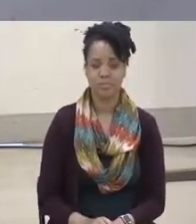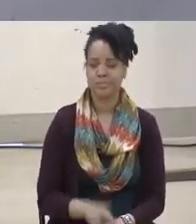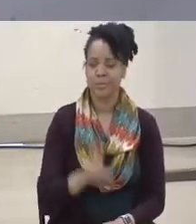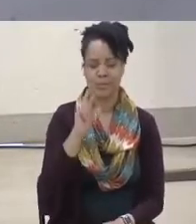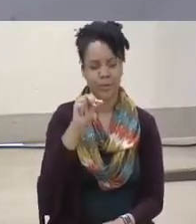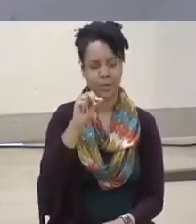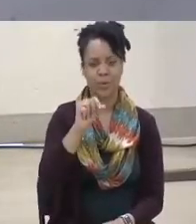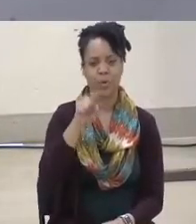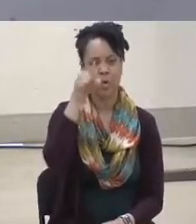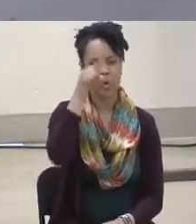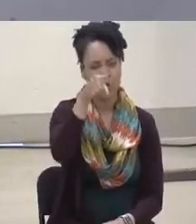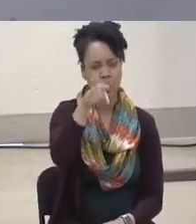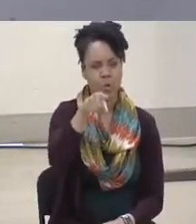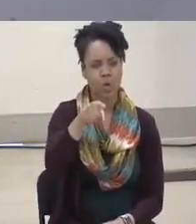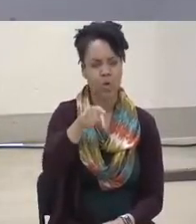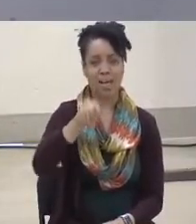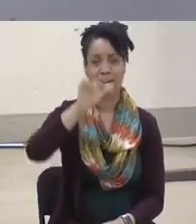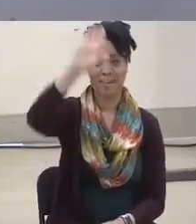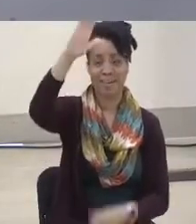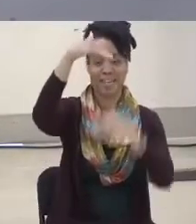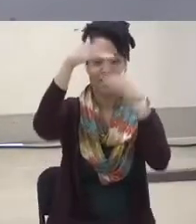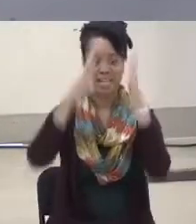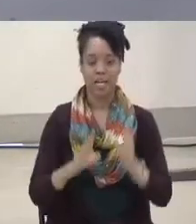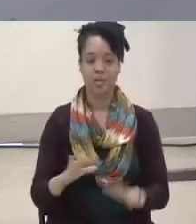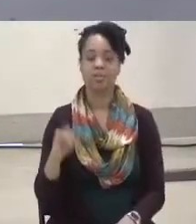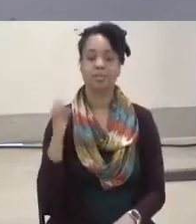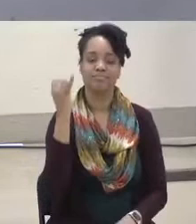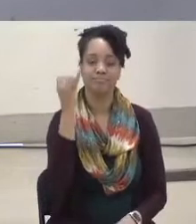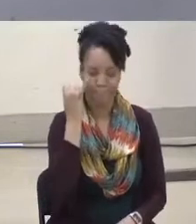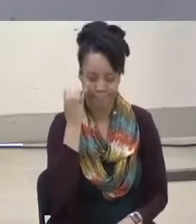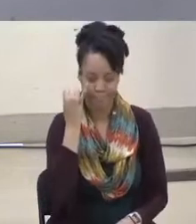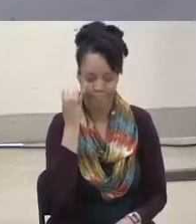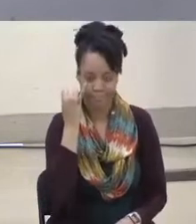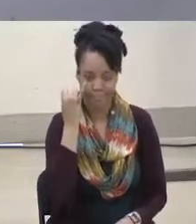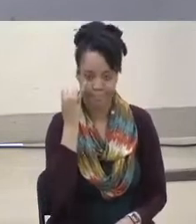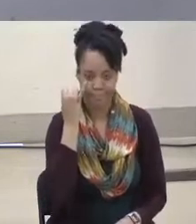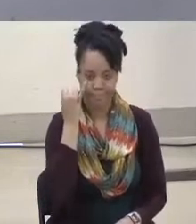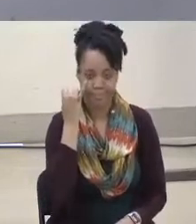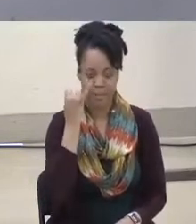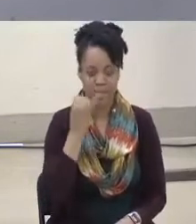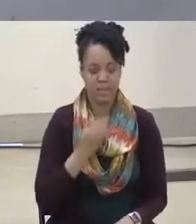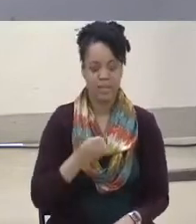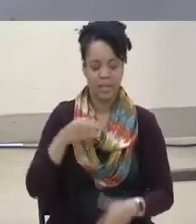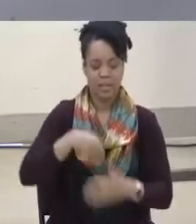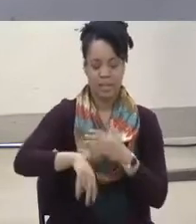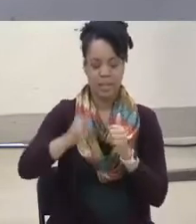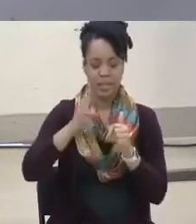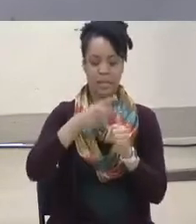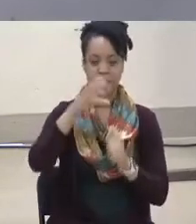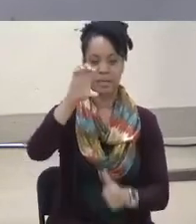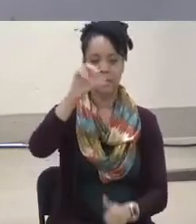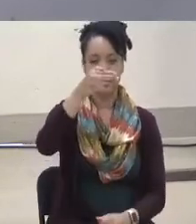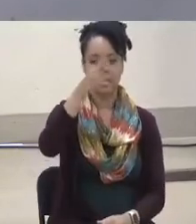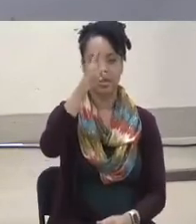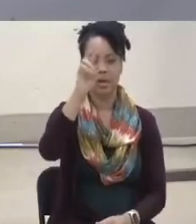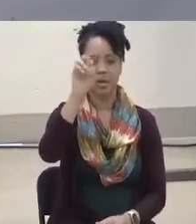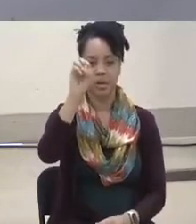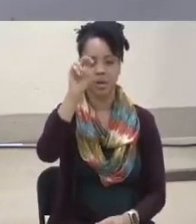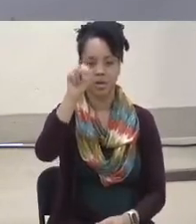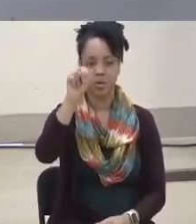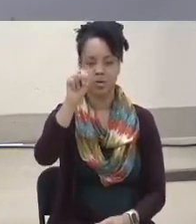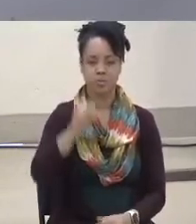his house if. Tú eres su casa, sí. Let's go back to 2 Chronicles. Volvamos a Segunda de